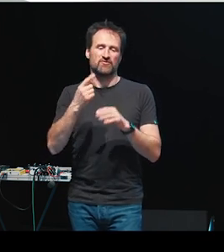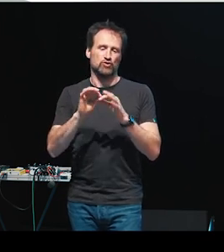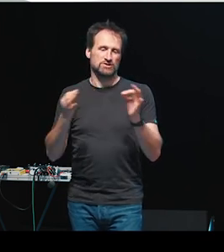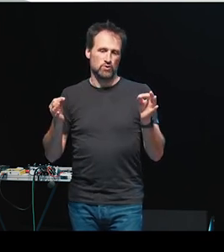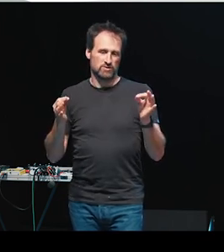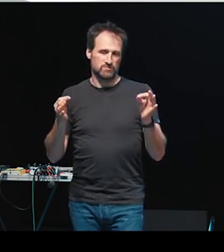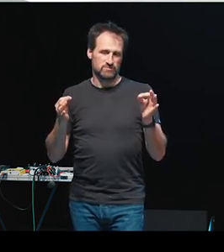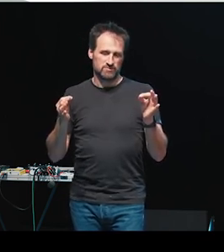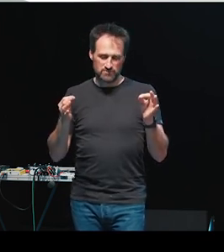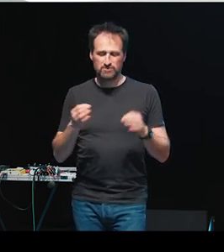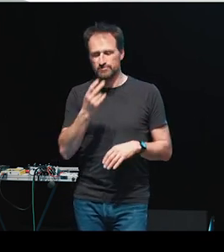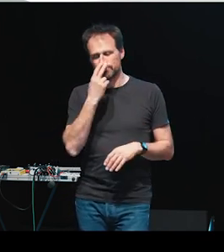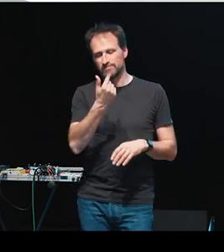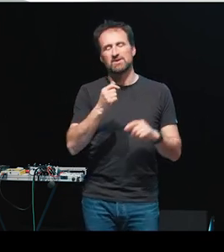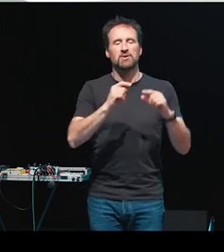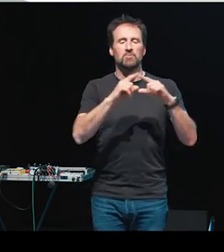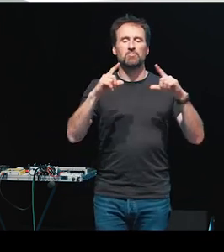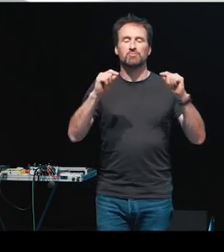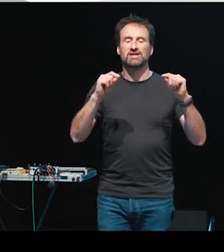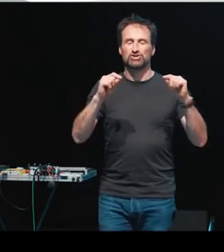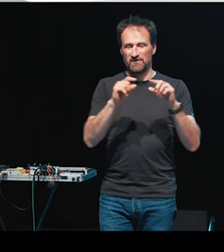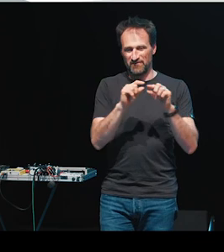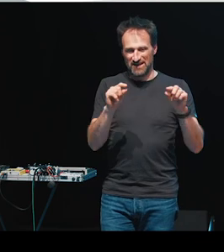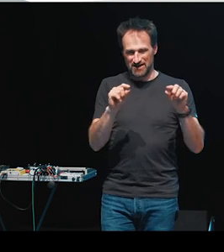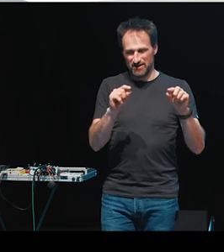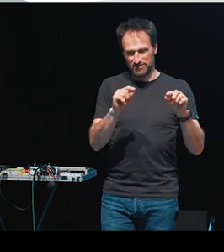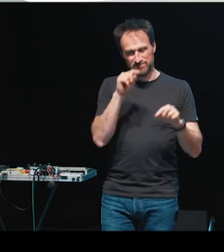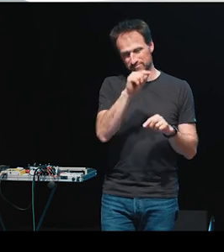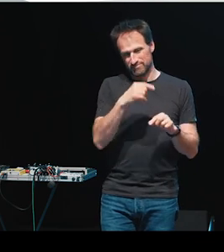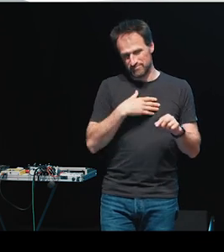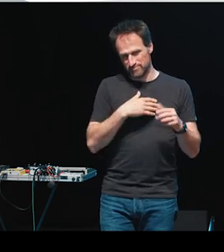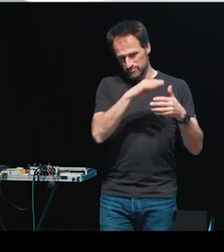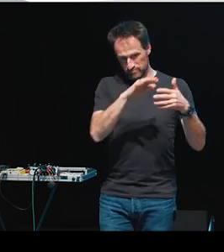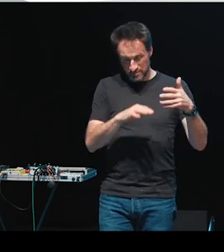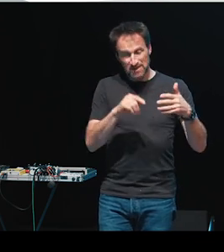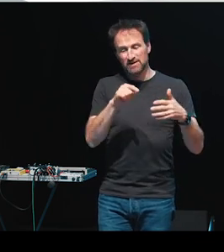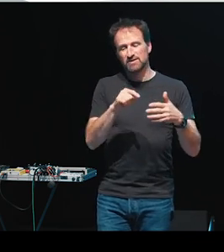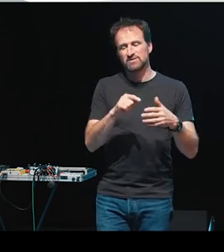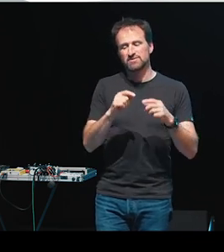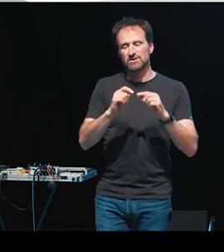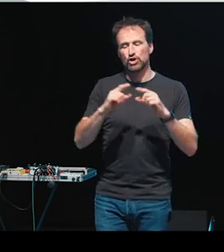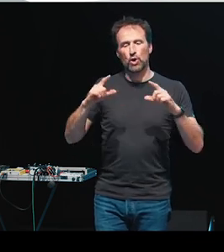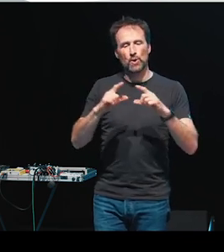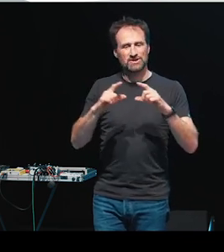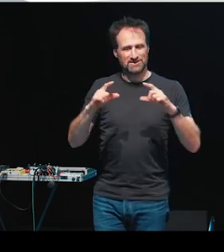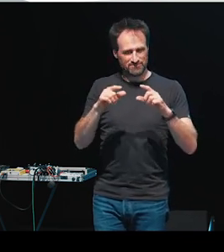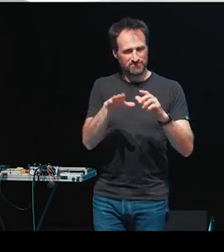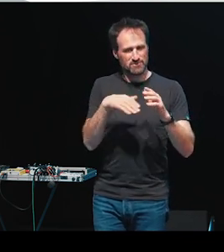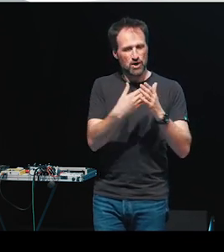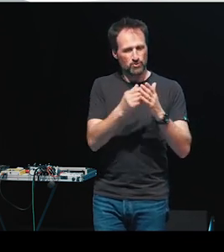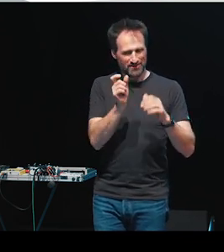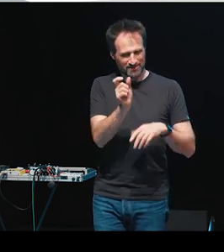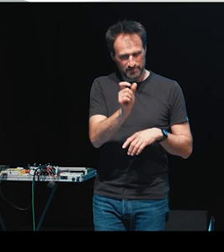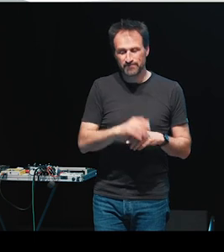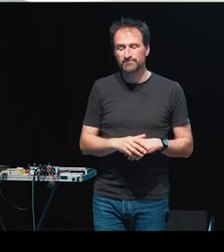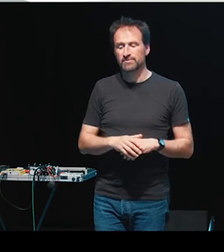So in this case, I added a picture field on the speaker, which accepts a size argument. In your server implementation, you can write a function called